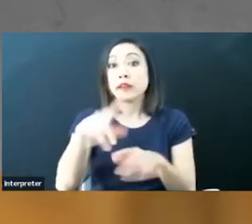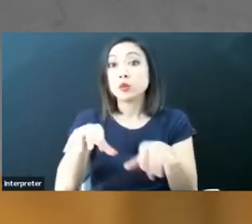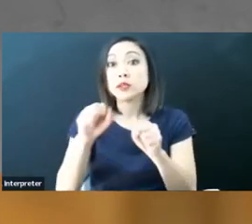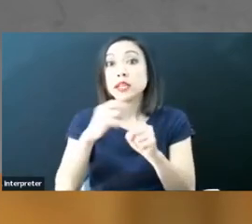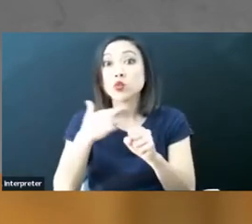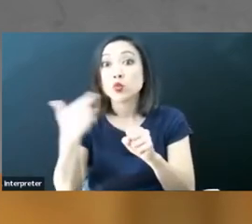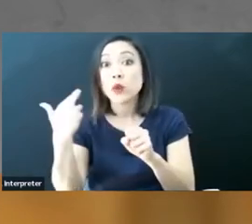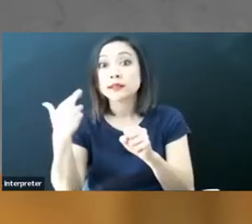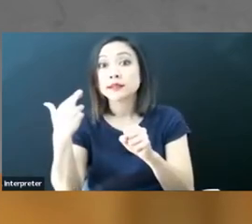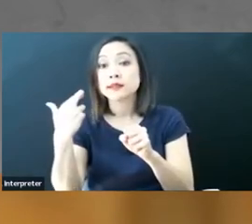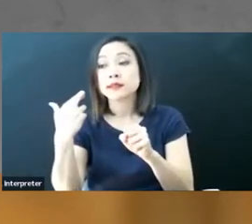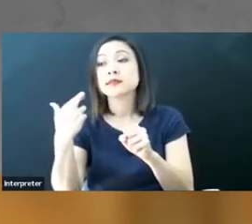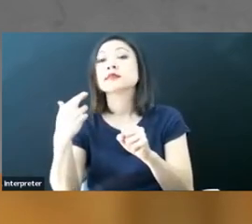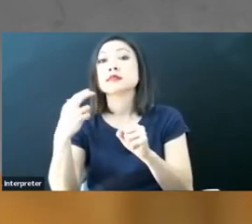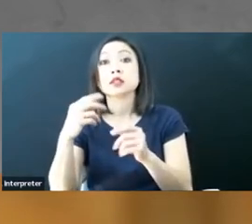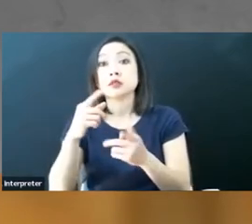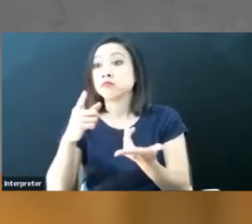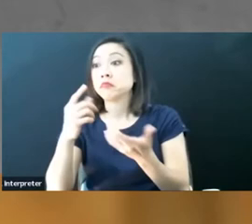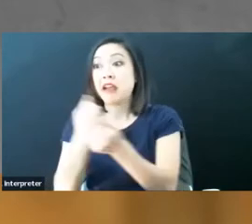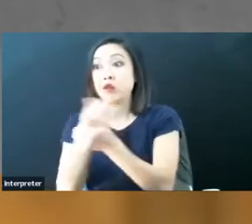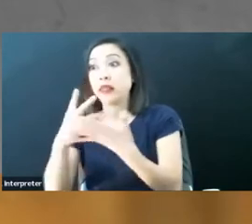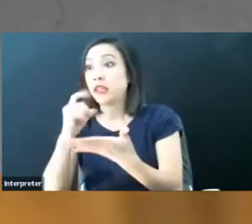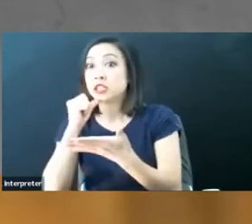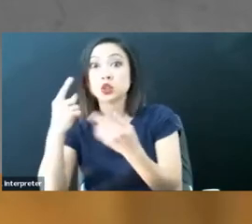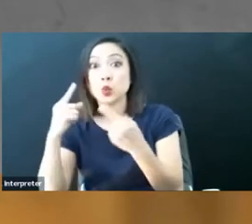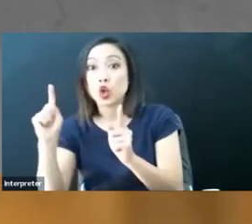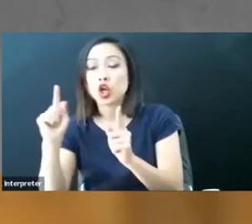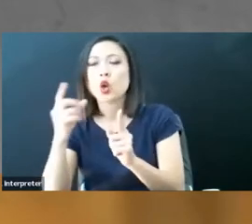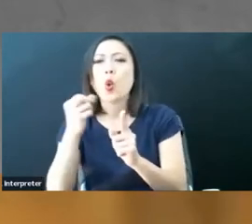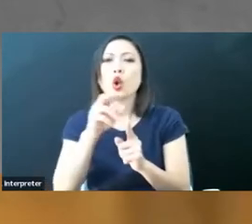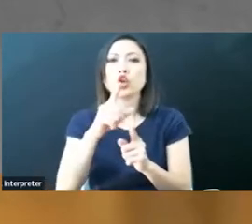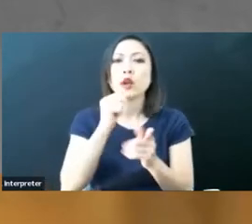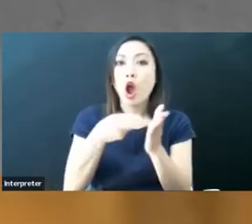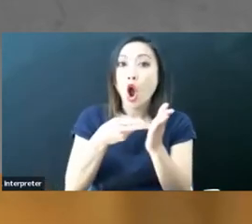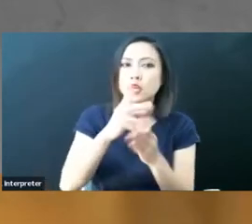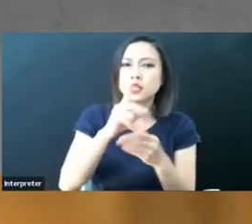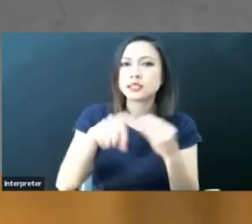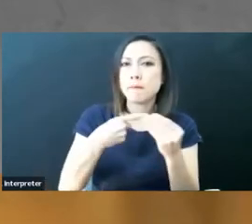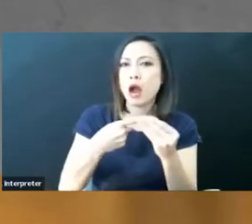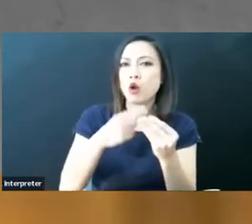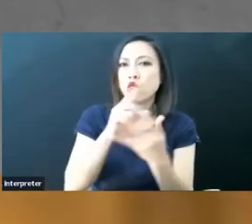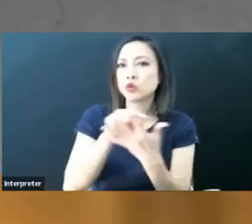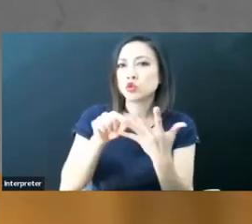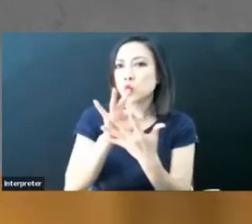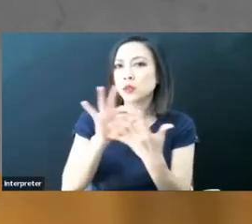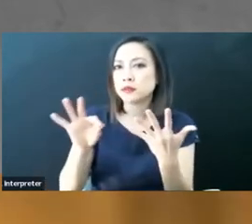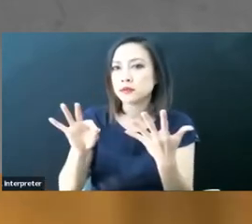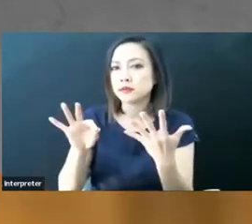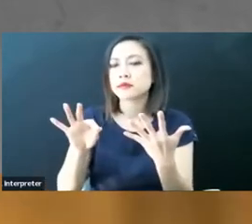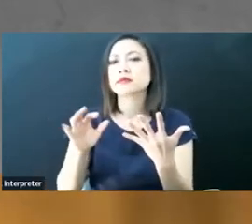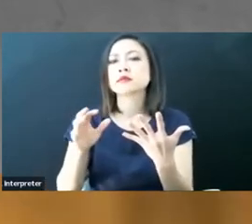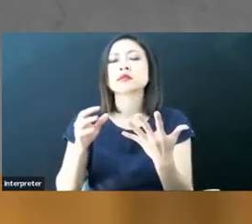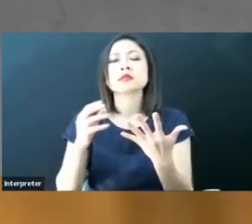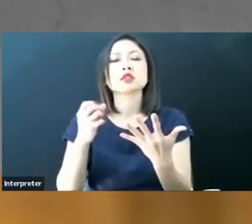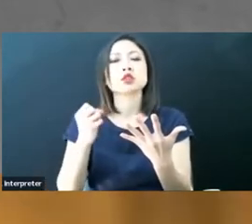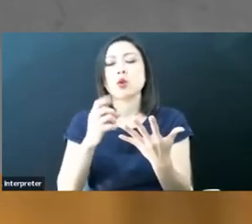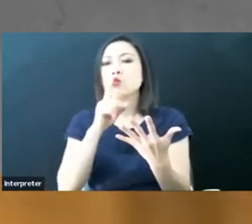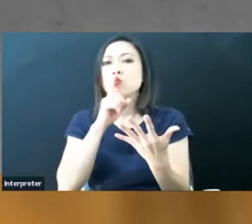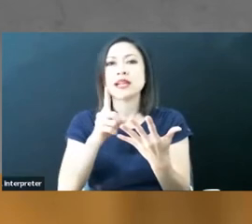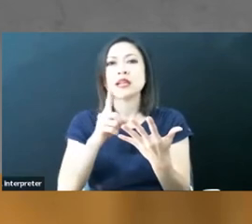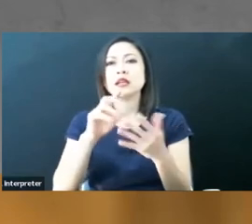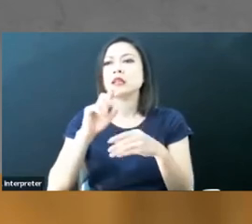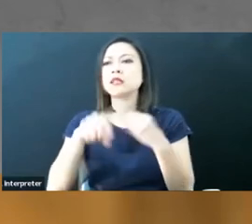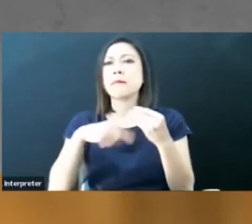work, or you're not taking enough risk, or you're not being honest enough with yourself about it. So to me, the narrative very much was, it's about the two